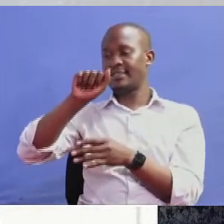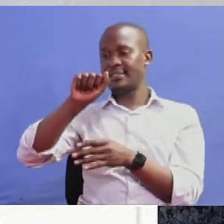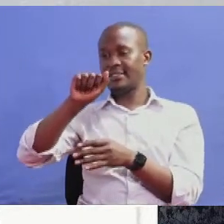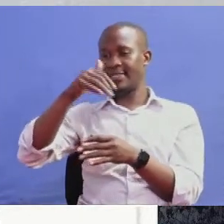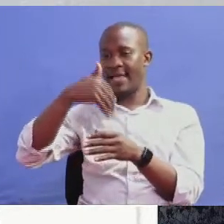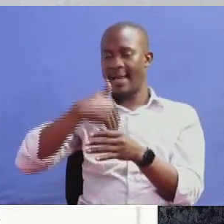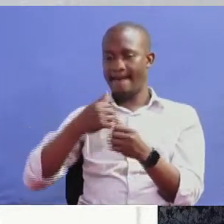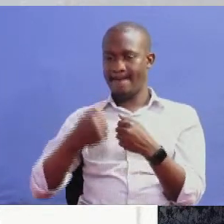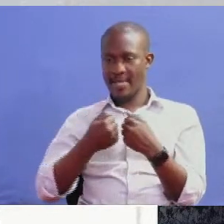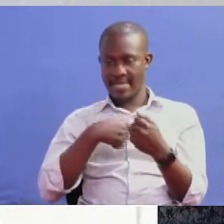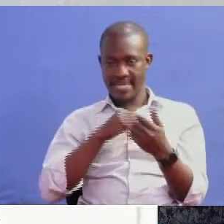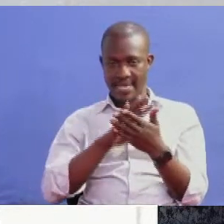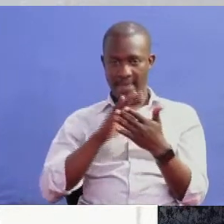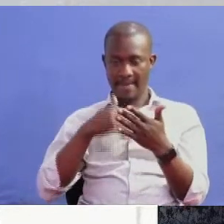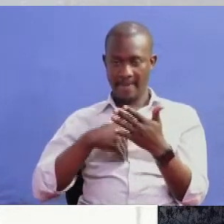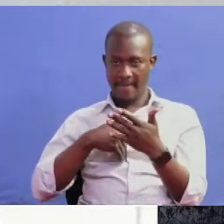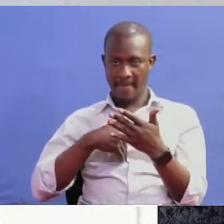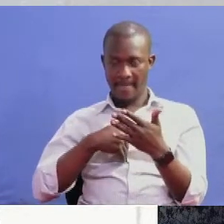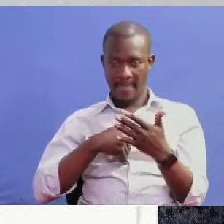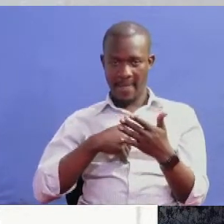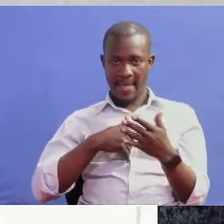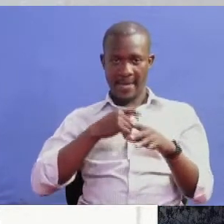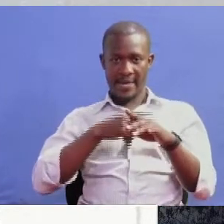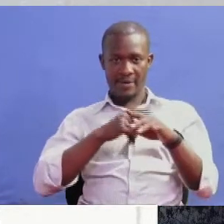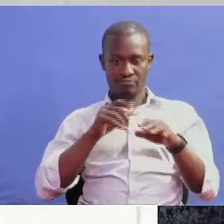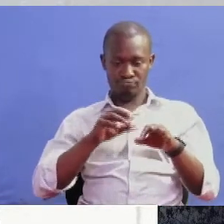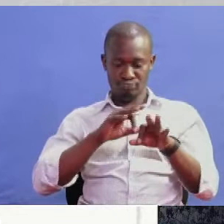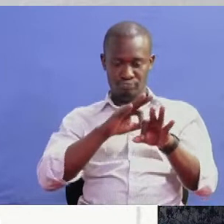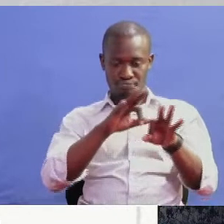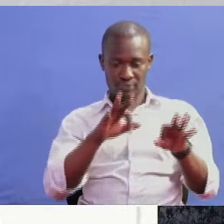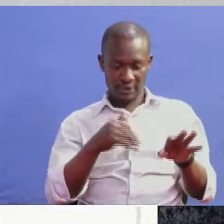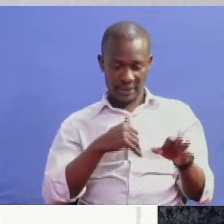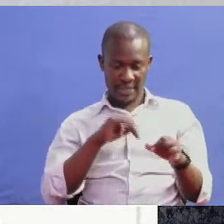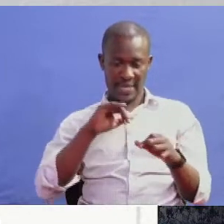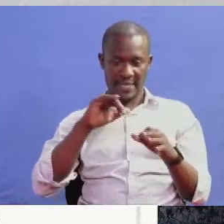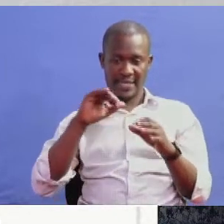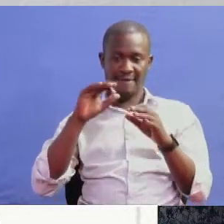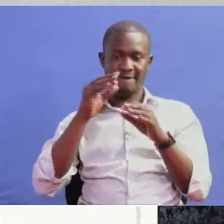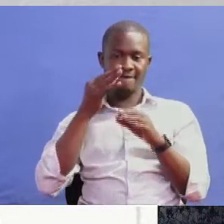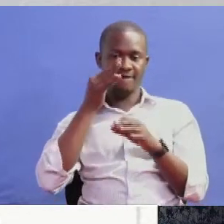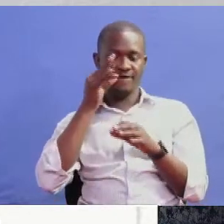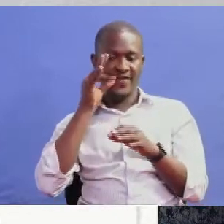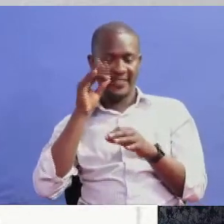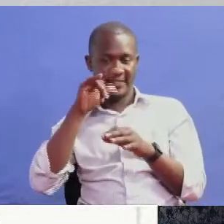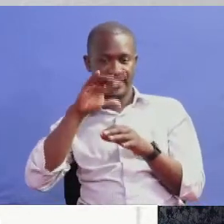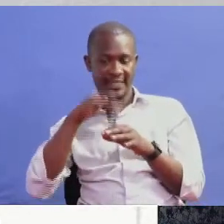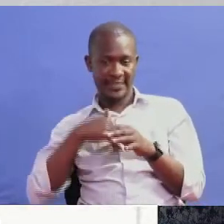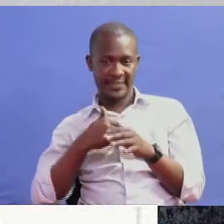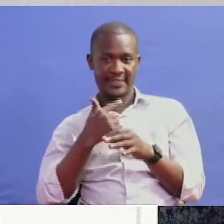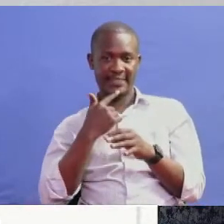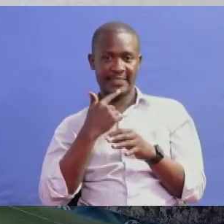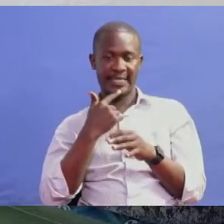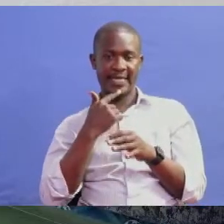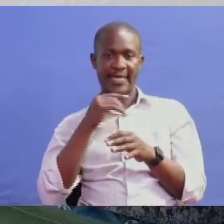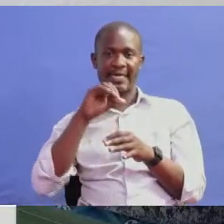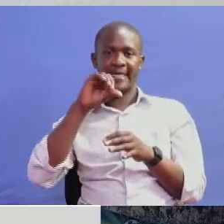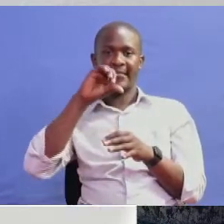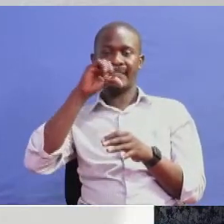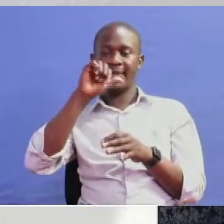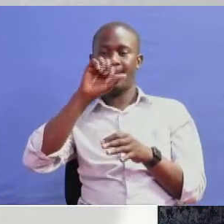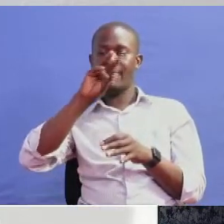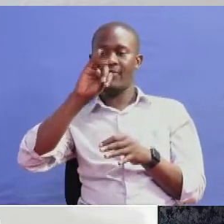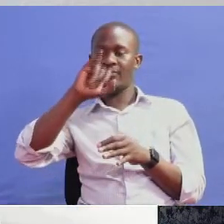barren draw by Bologna at the Renato Stadium, as the French Ligue 1 champions Paris Saint-Germain thrashed